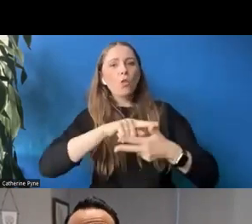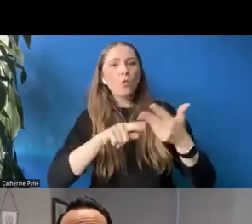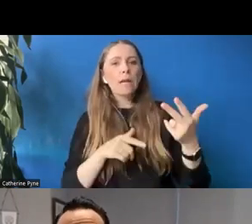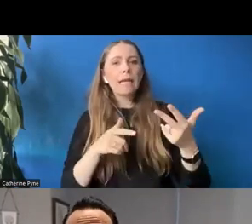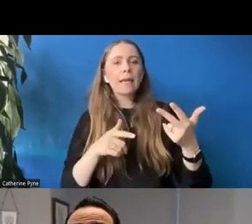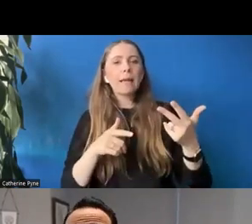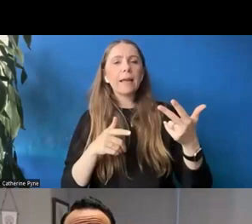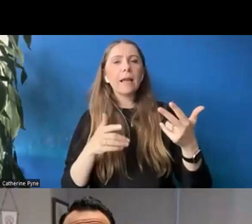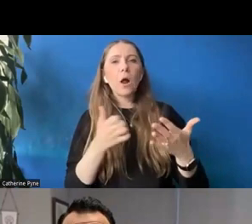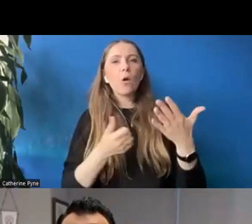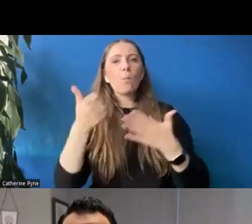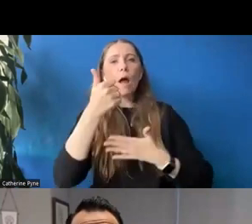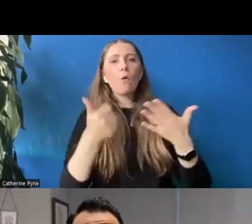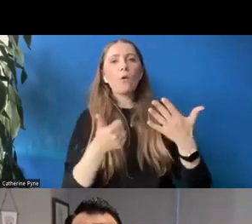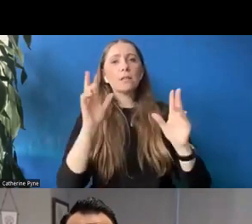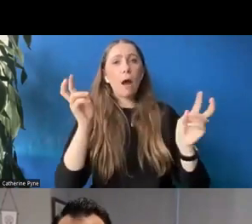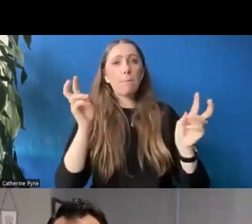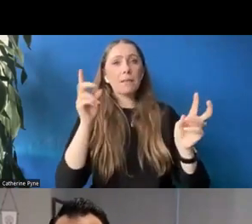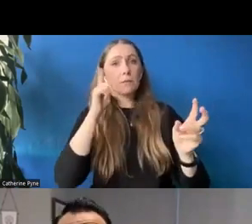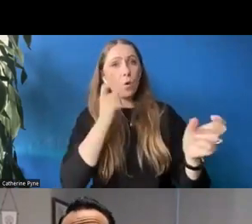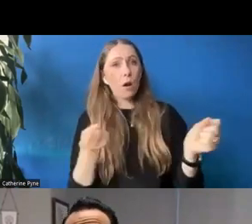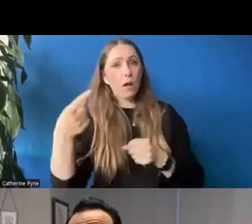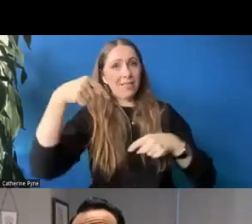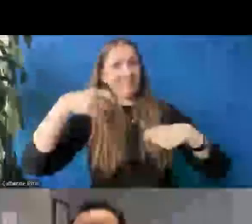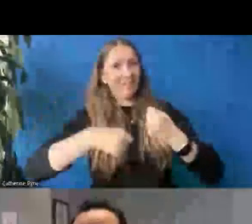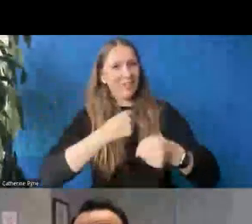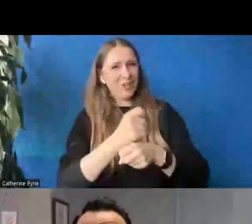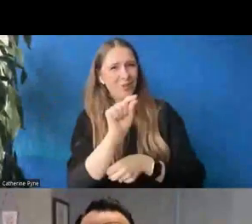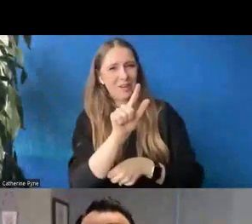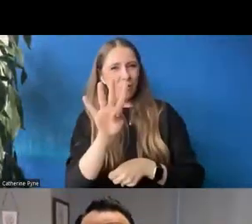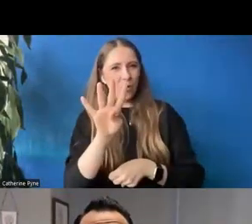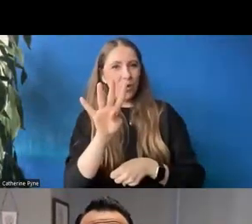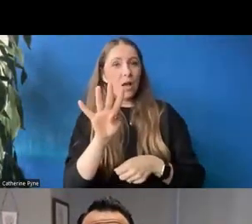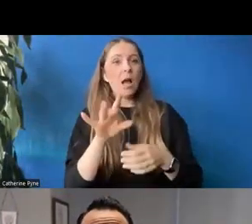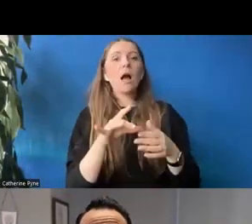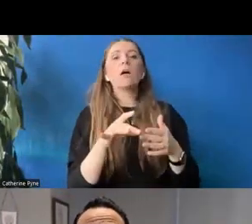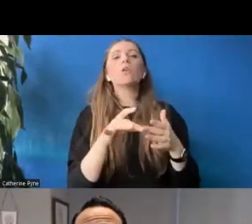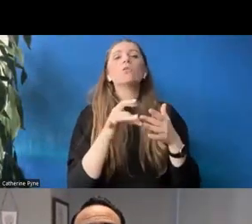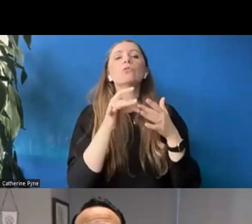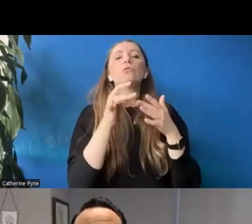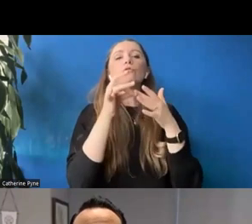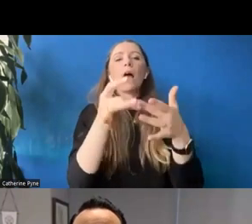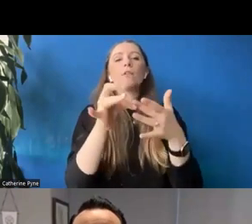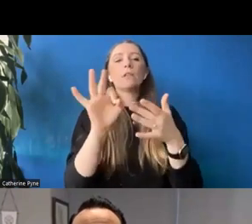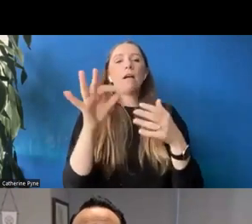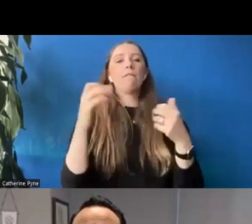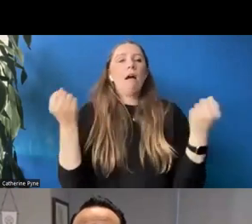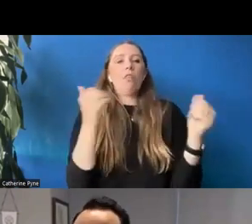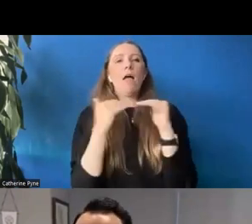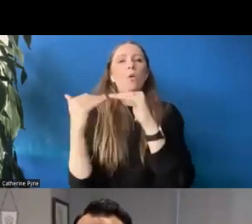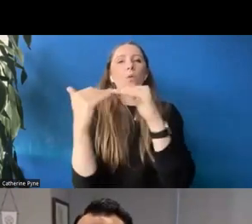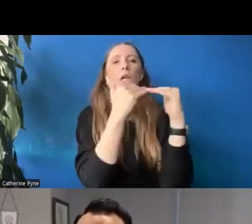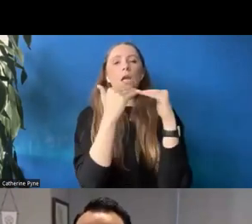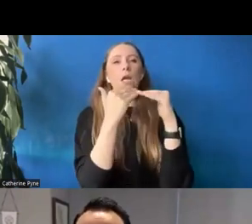HCI should focus on in 2024 for our next round of reporting. The first is social drivers of health and health equity. We're looking at the